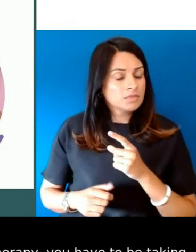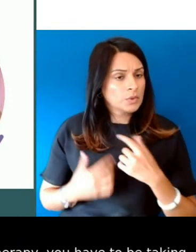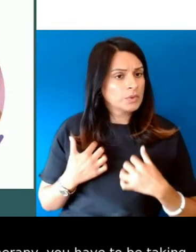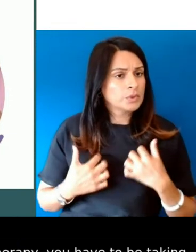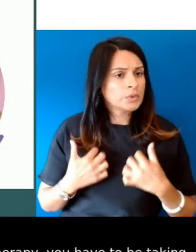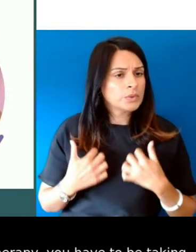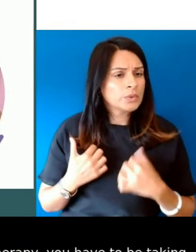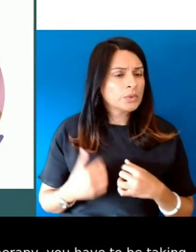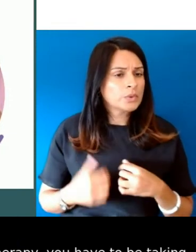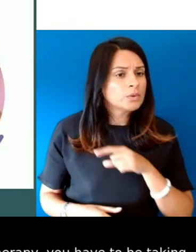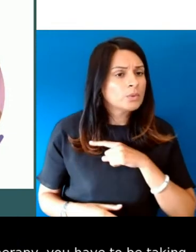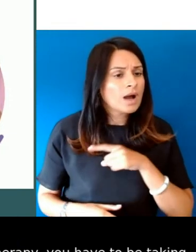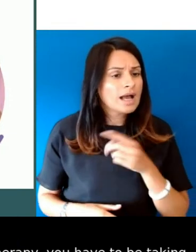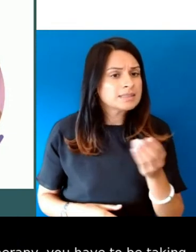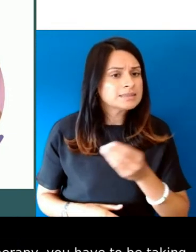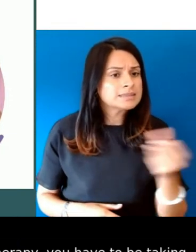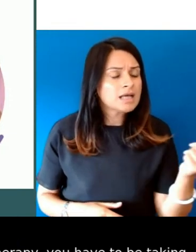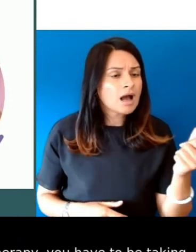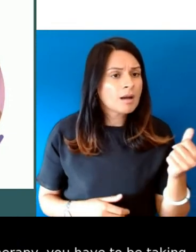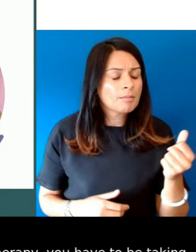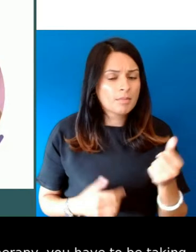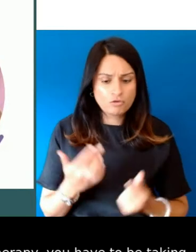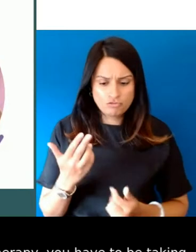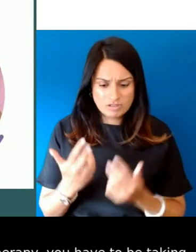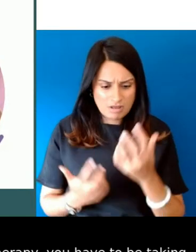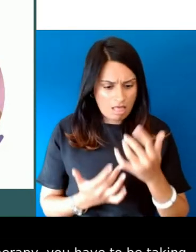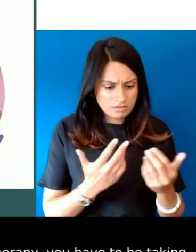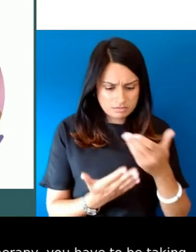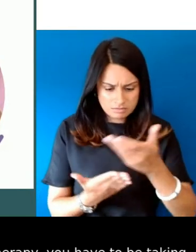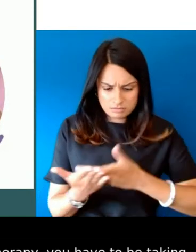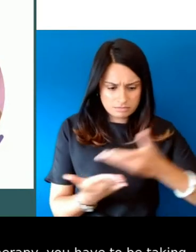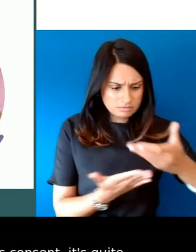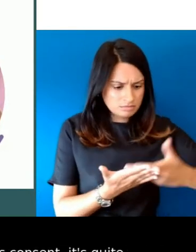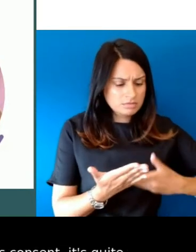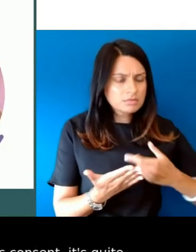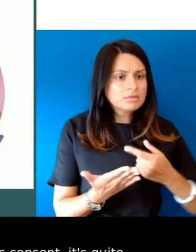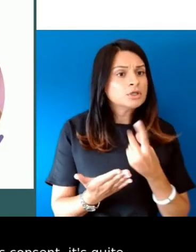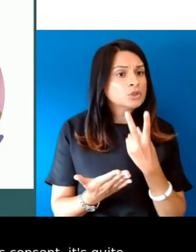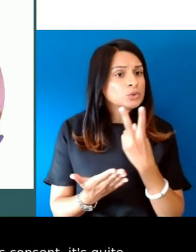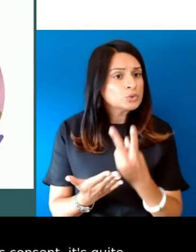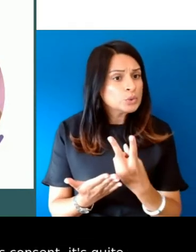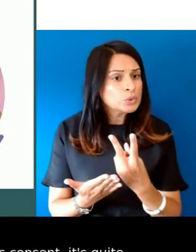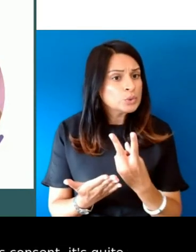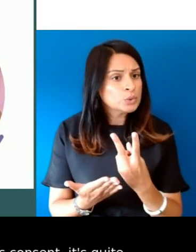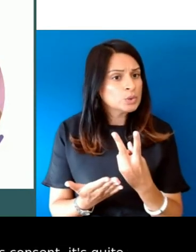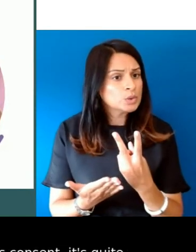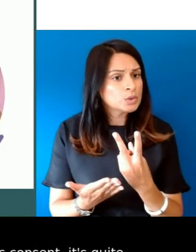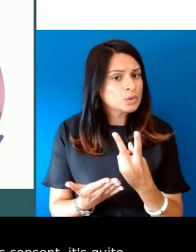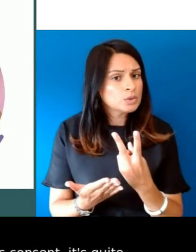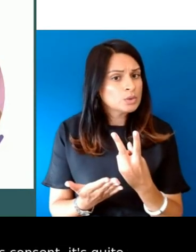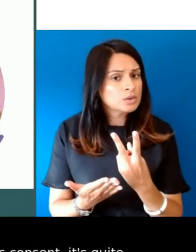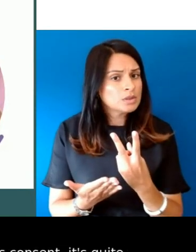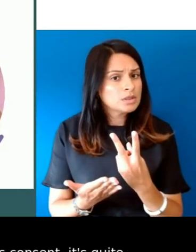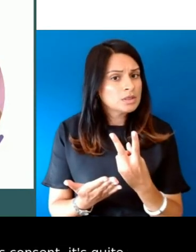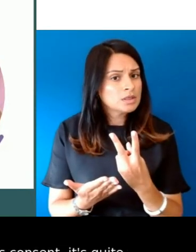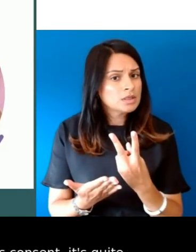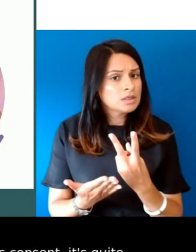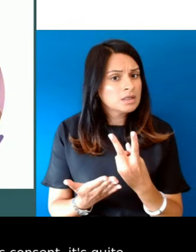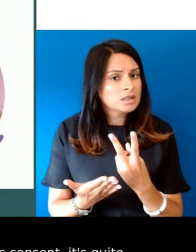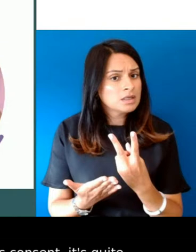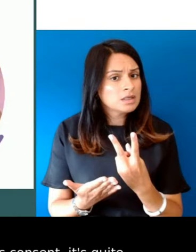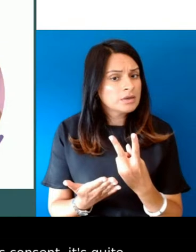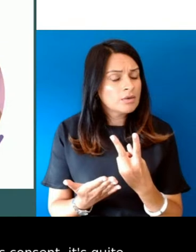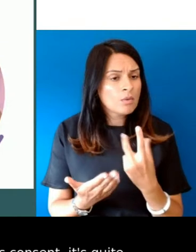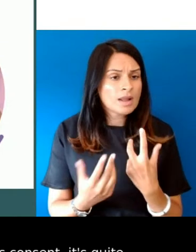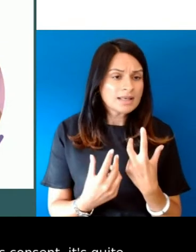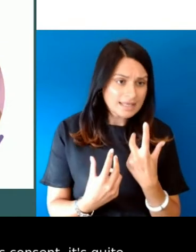the um results that we've had back where we've had like two two um in in some two nasal spray inhalers for